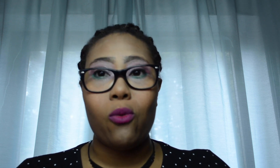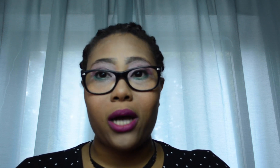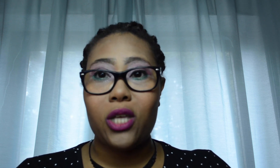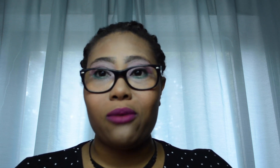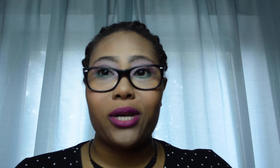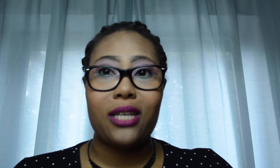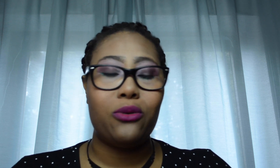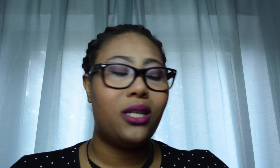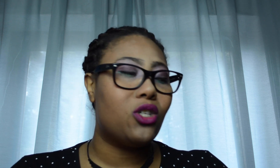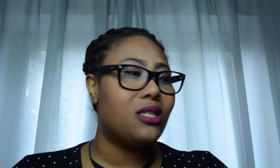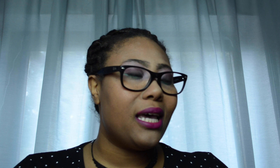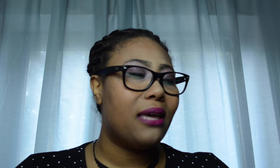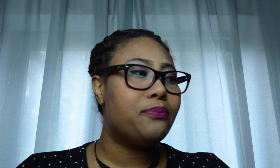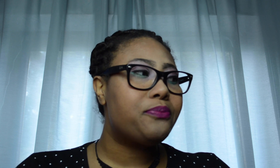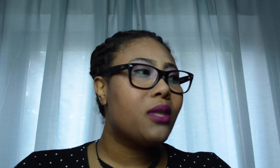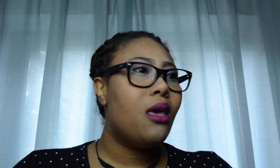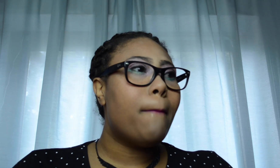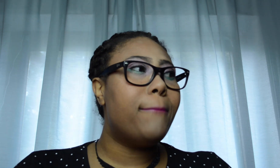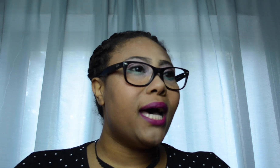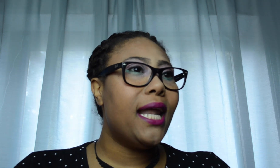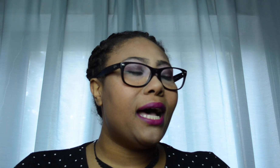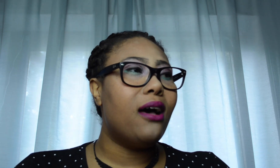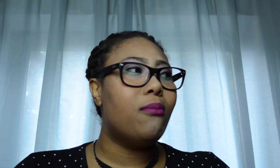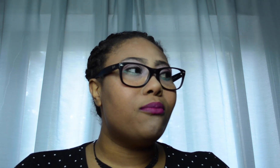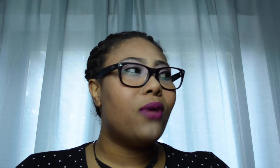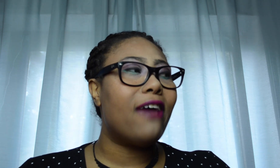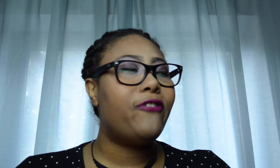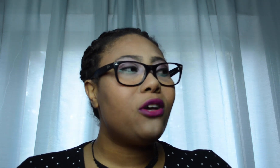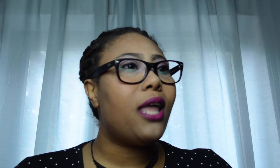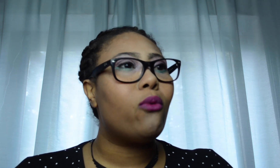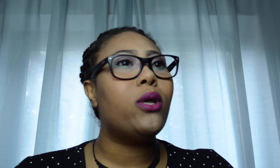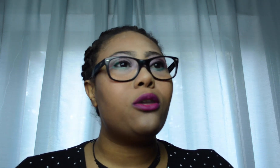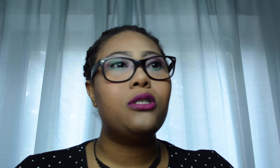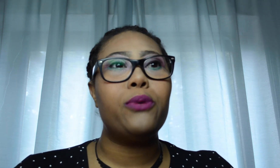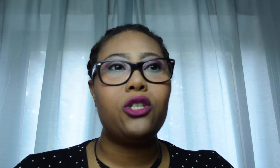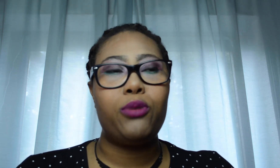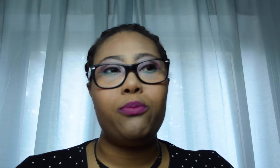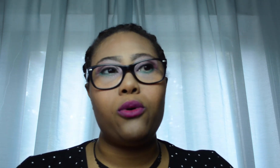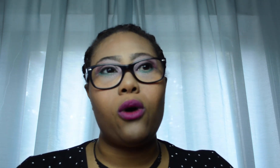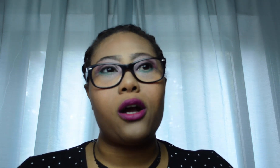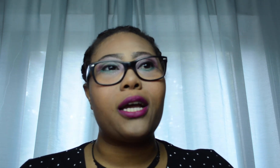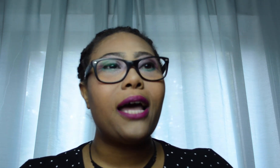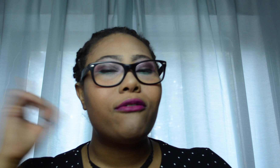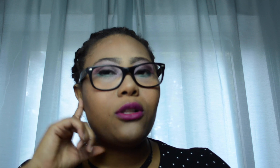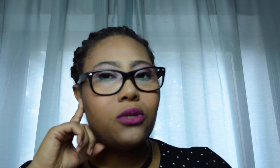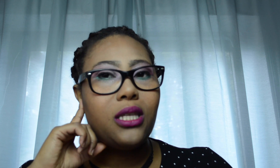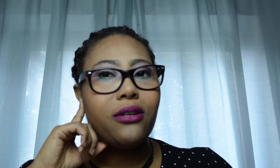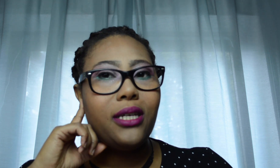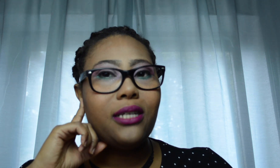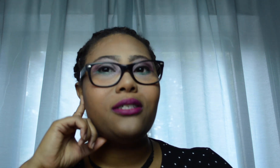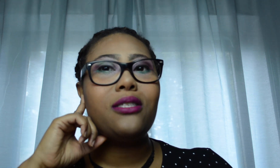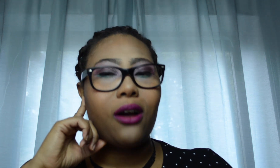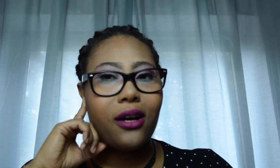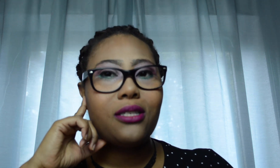we're going to watch that and react to it in just a second. But I feel like what those British people are kind of closing